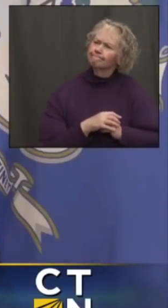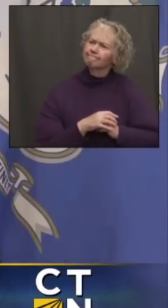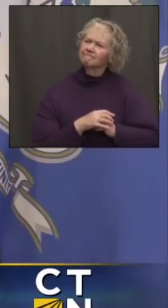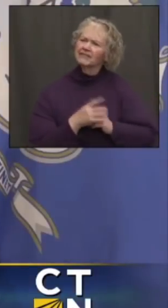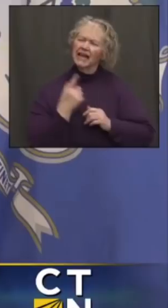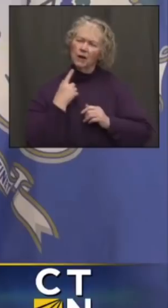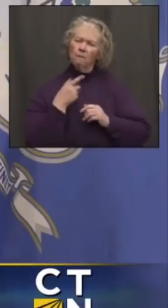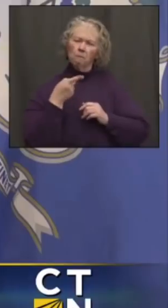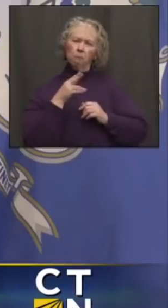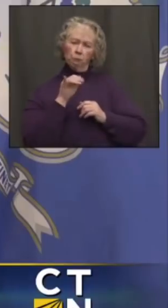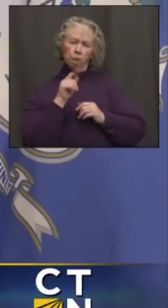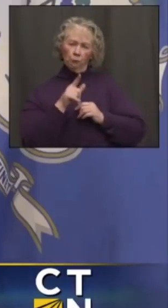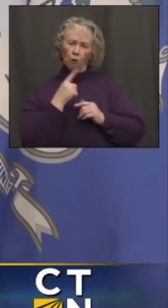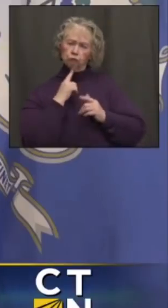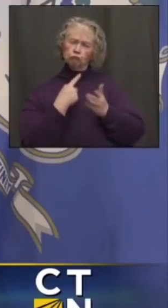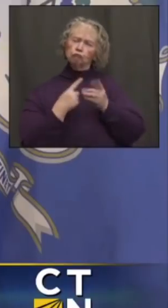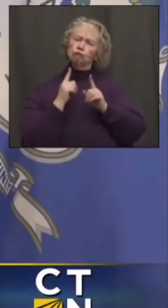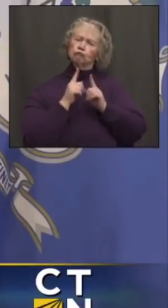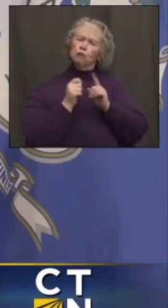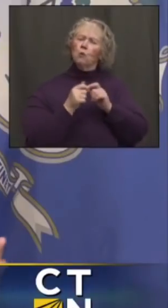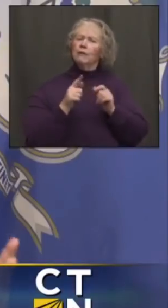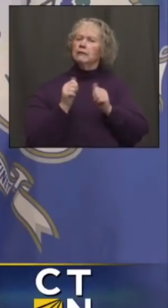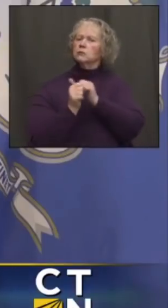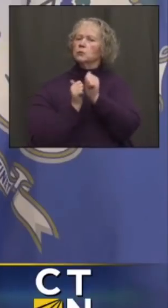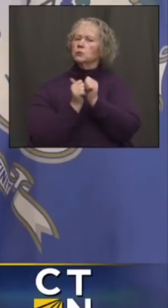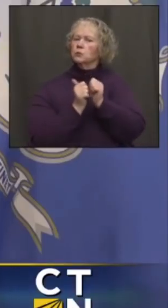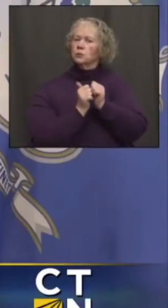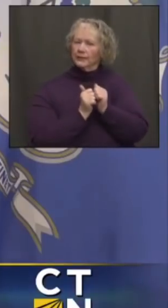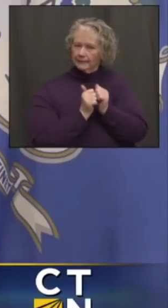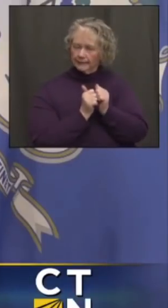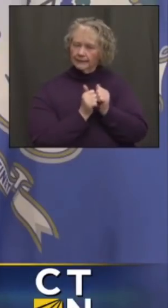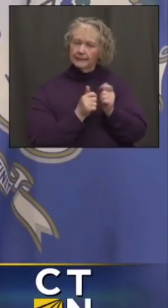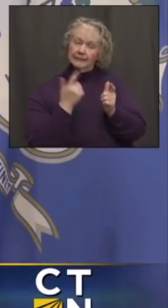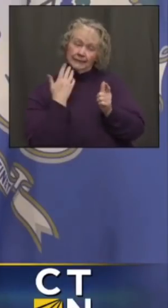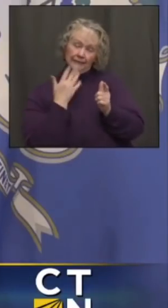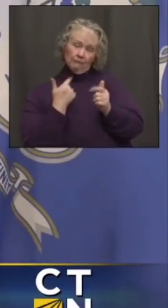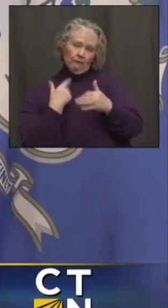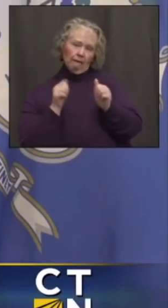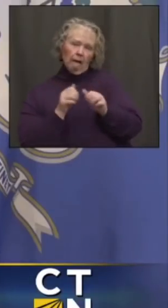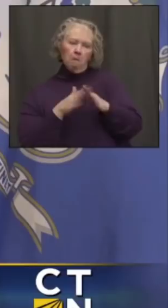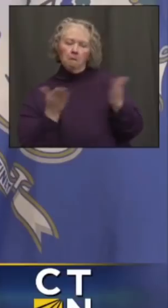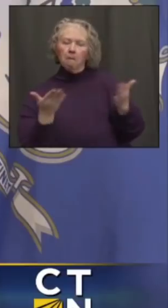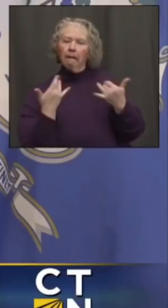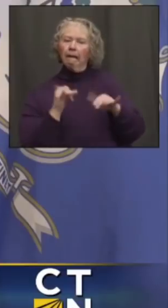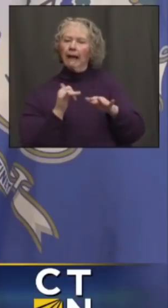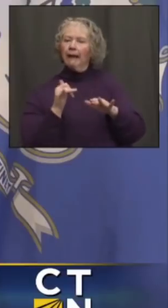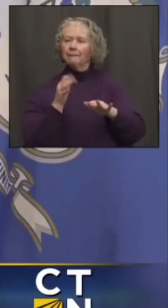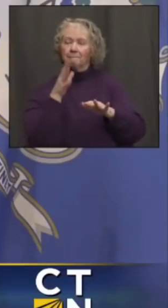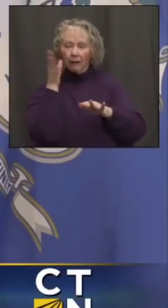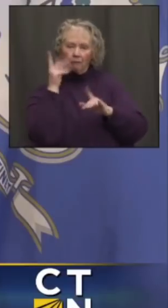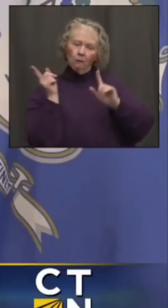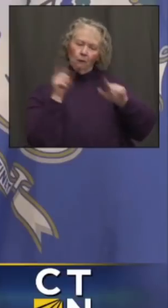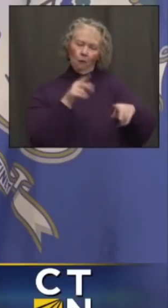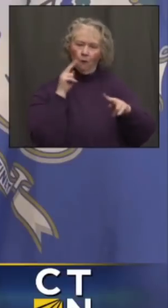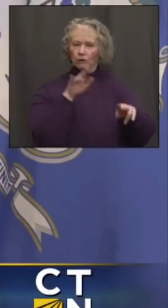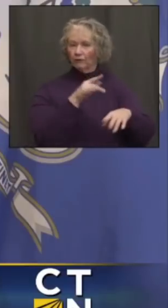we expect any other reopenings in the interim in the month until then, or are you kind of marking that as the next step of